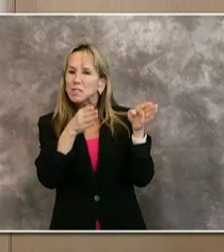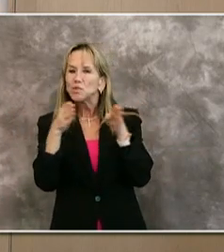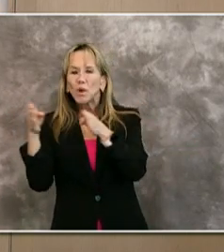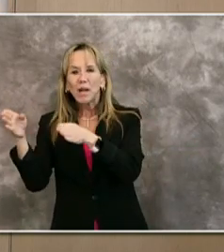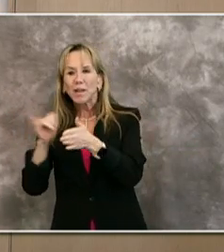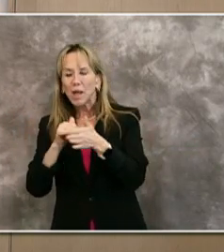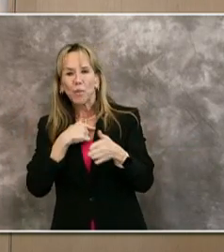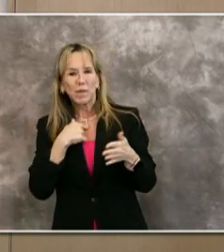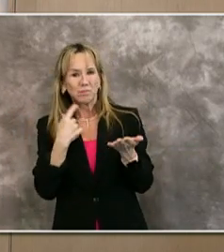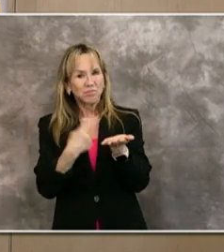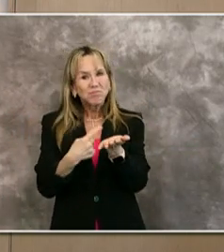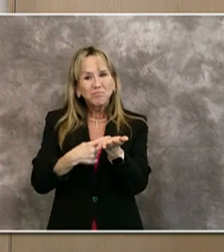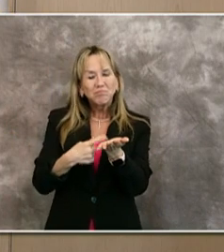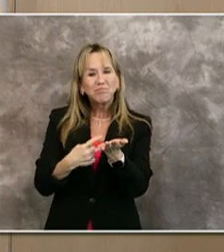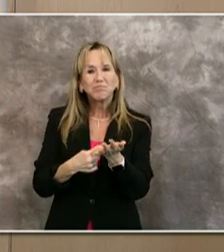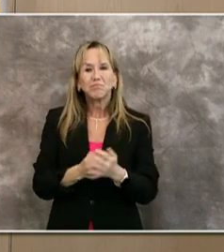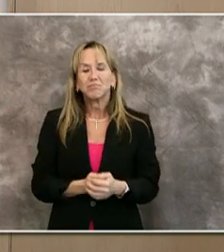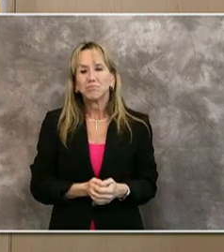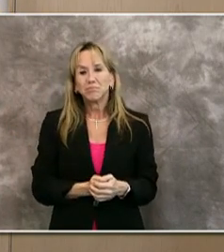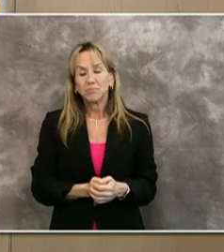have reviewed, and